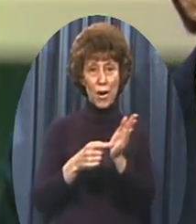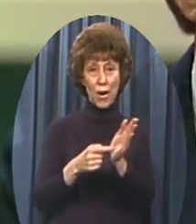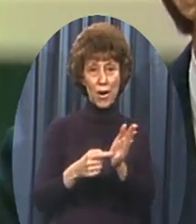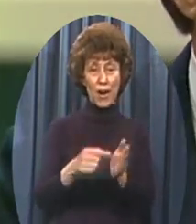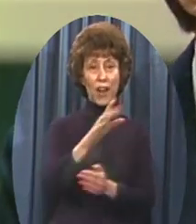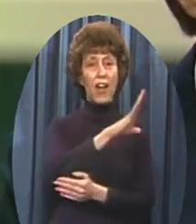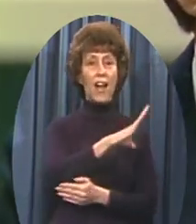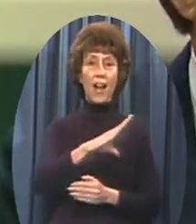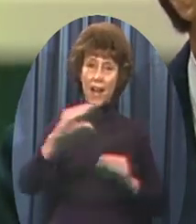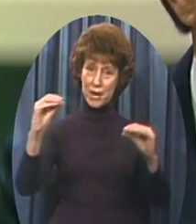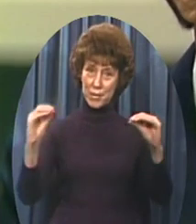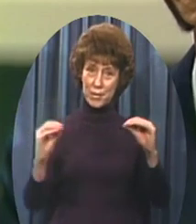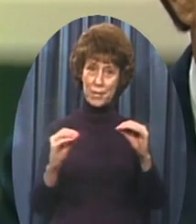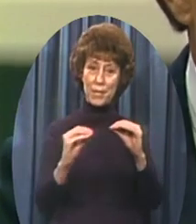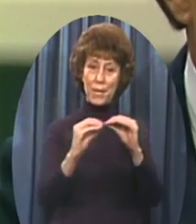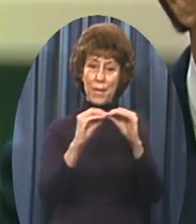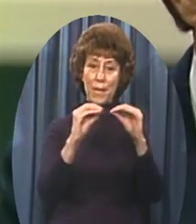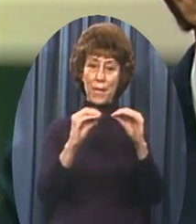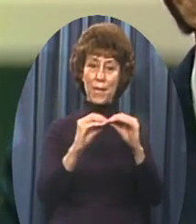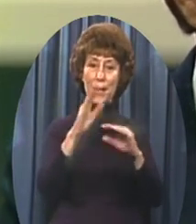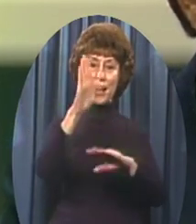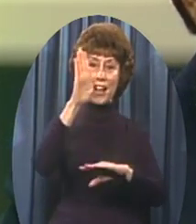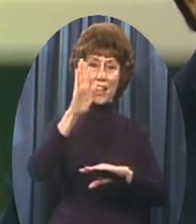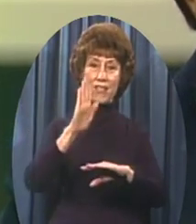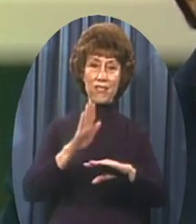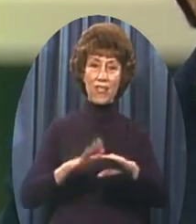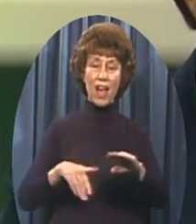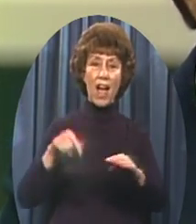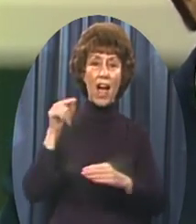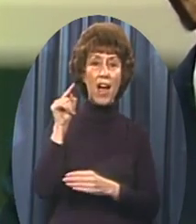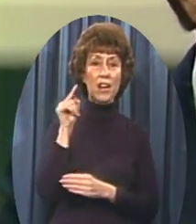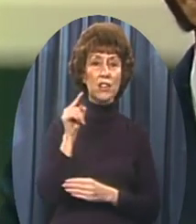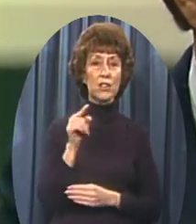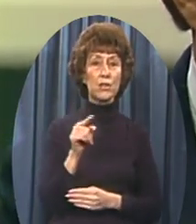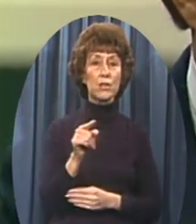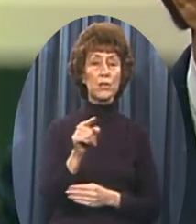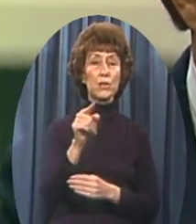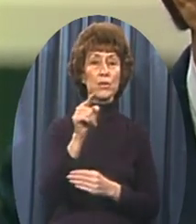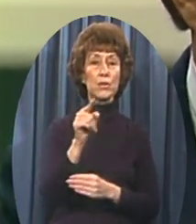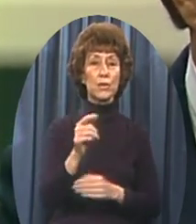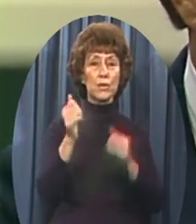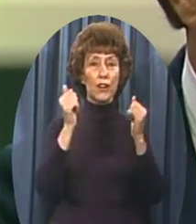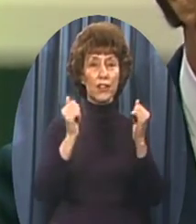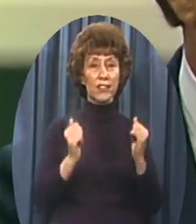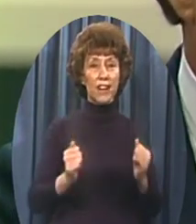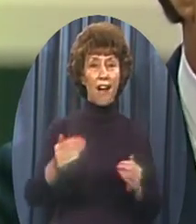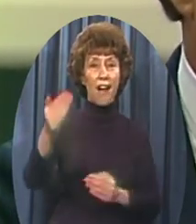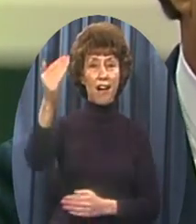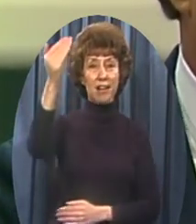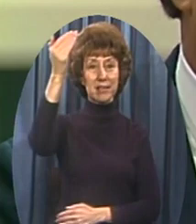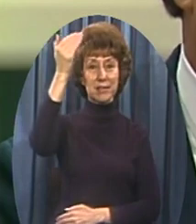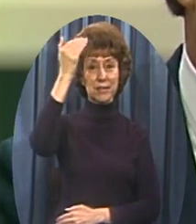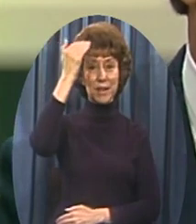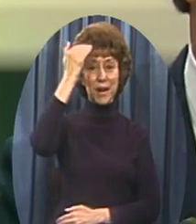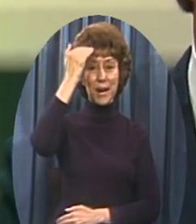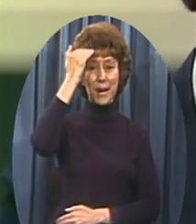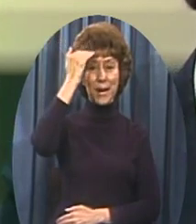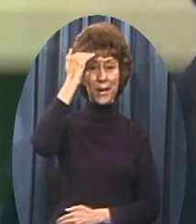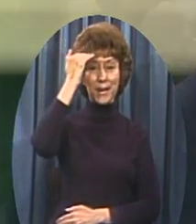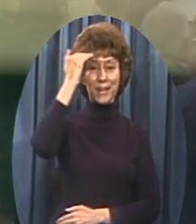and more than you'd ever know.